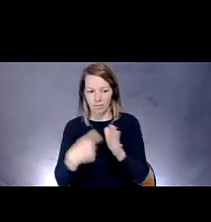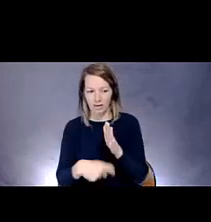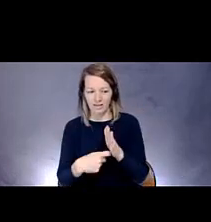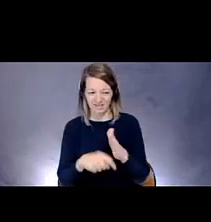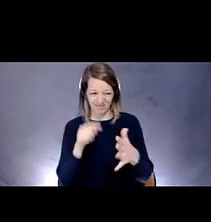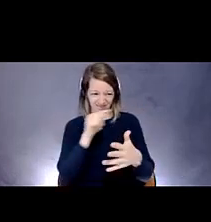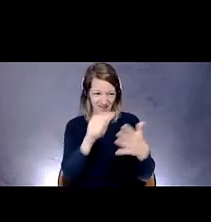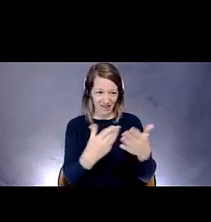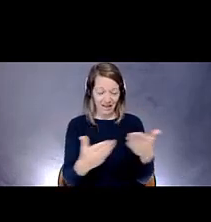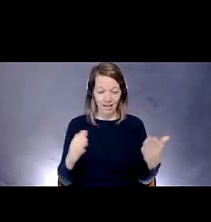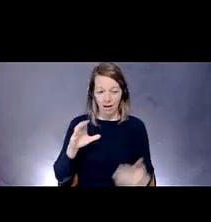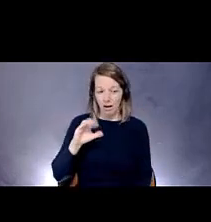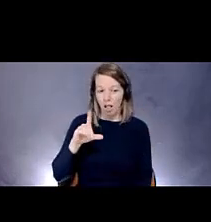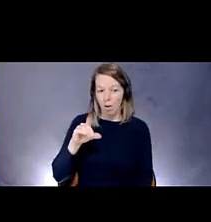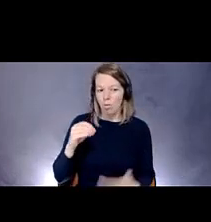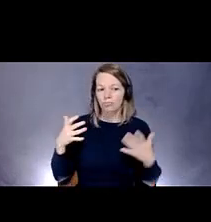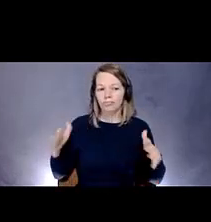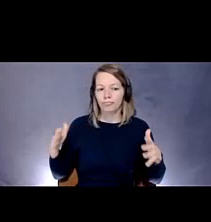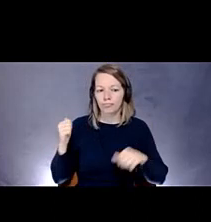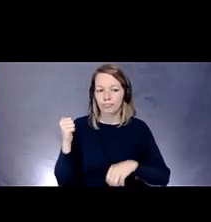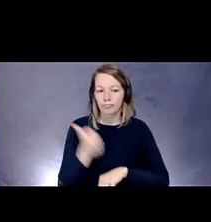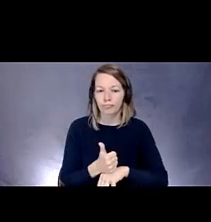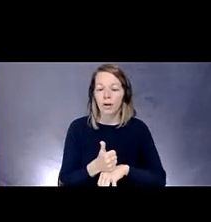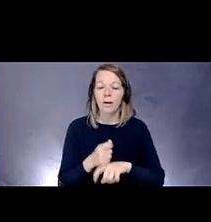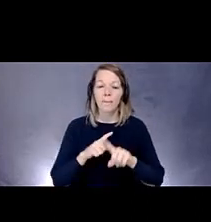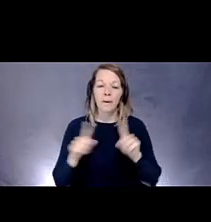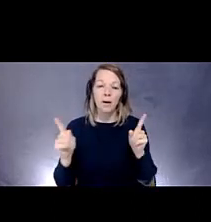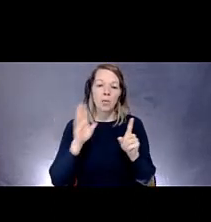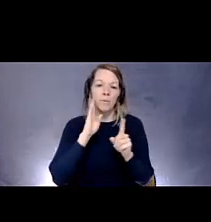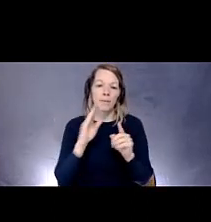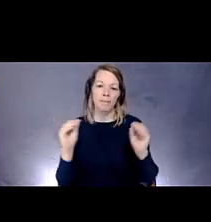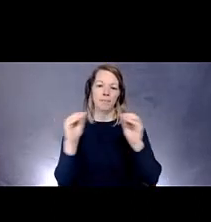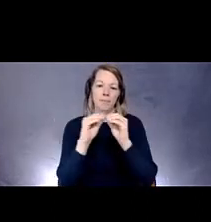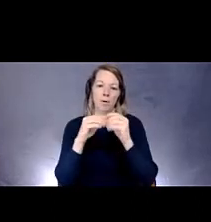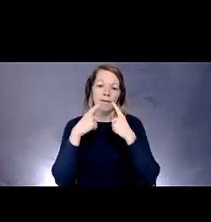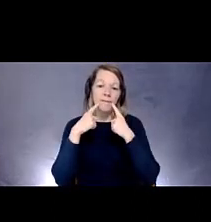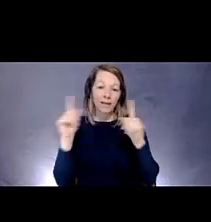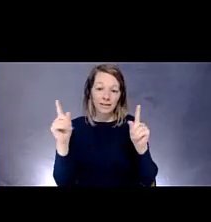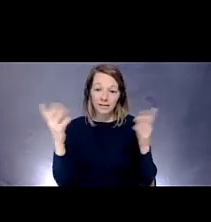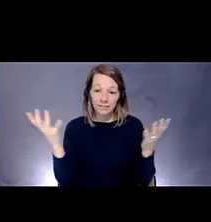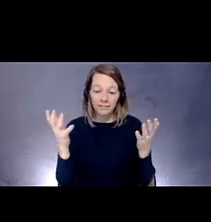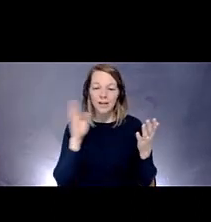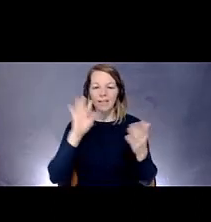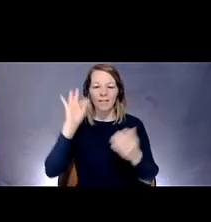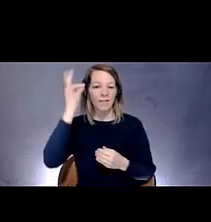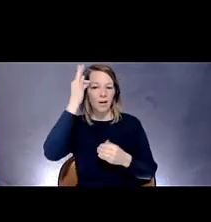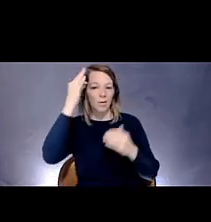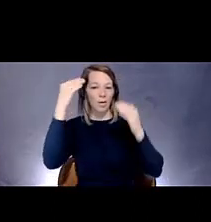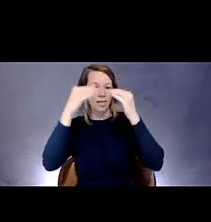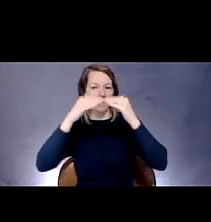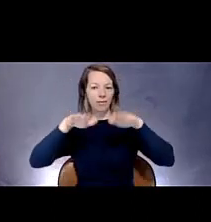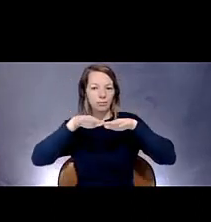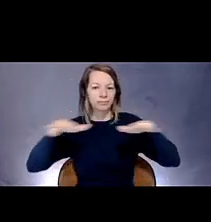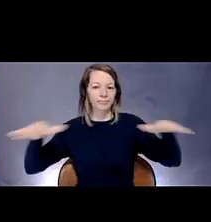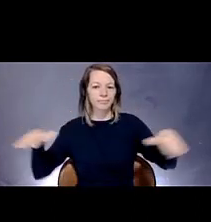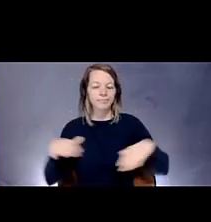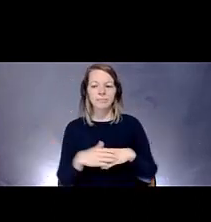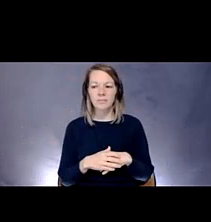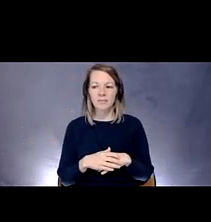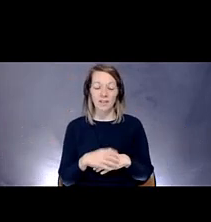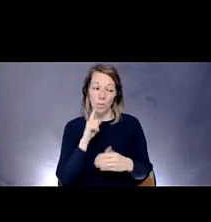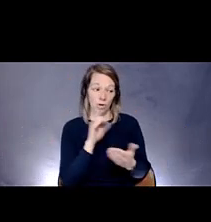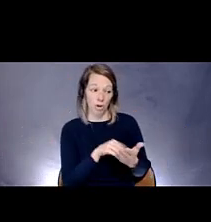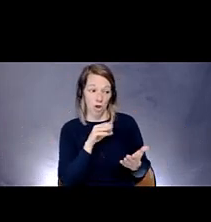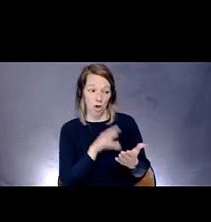things that Colorado is already doing, but it's going to be much more effective is done at a federal level. So we're just learning from